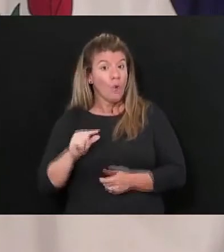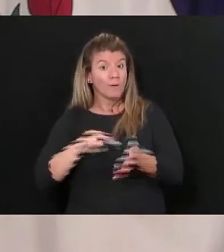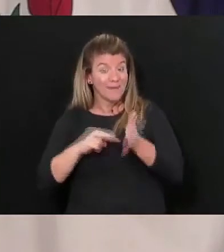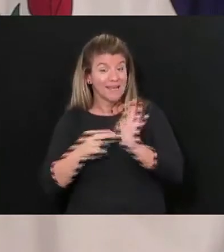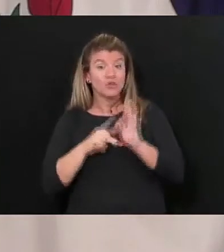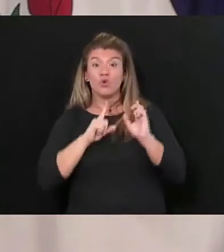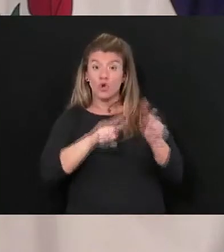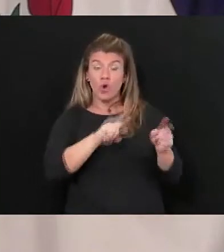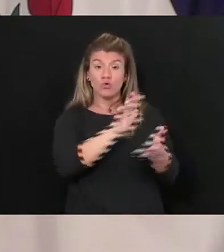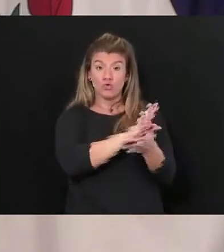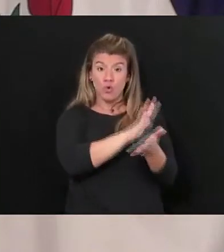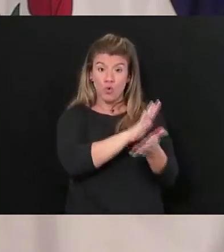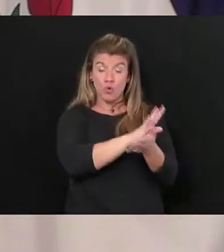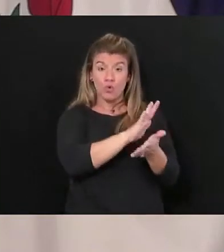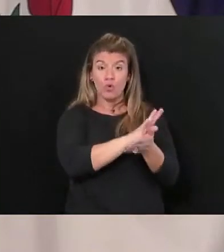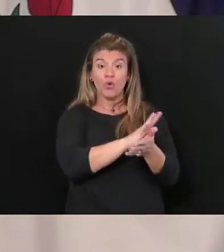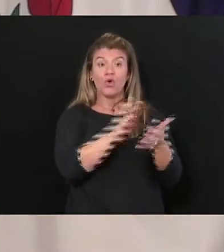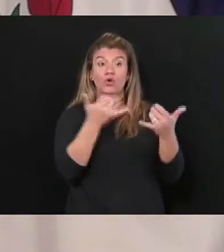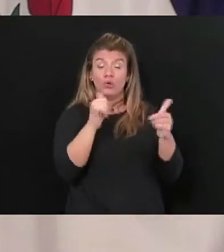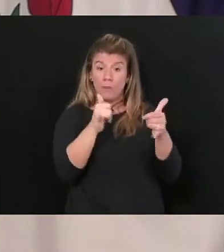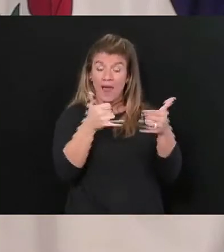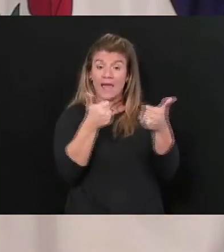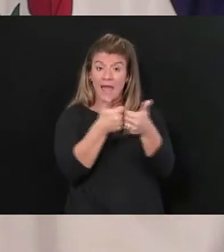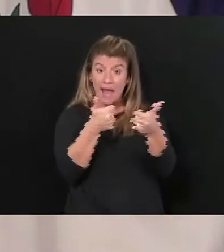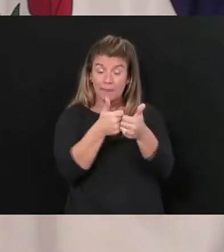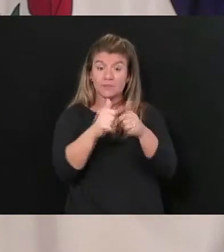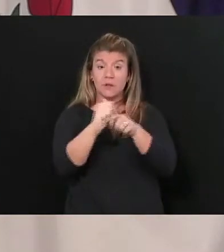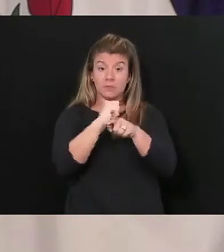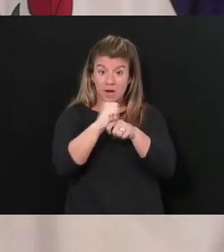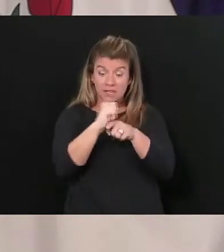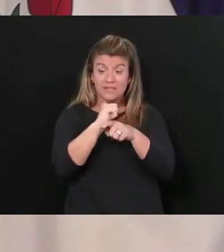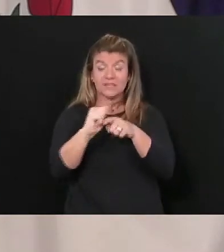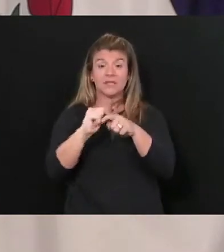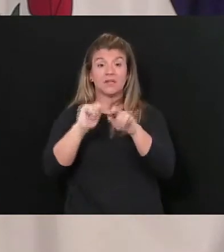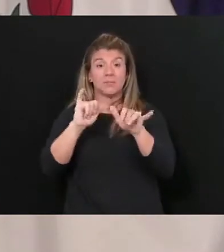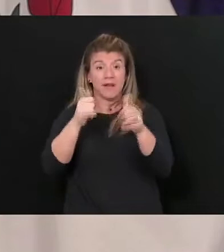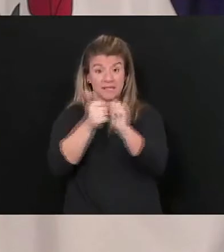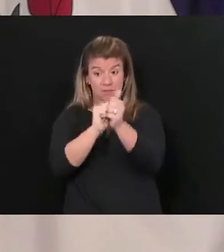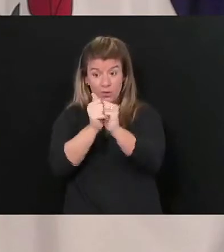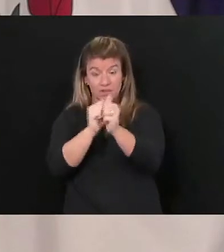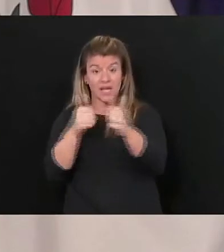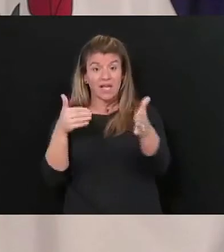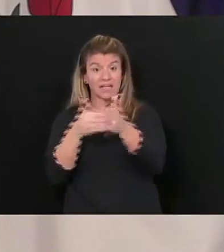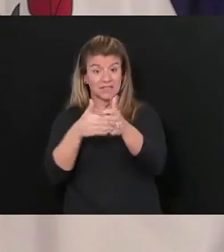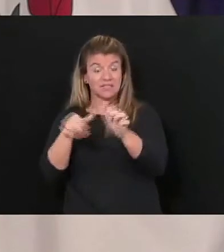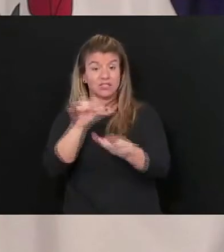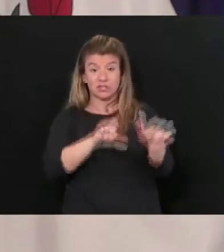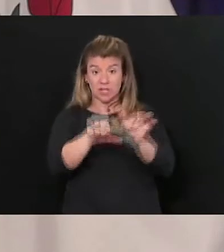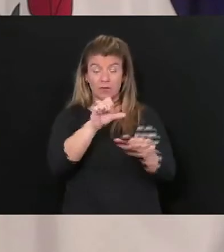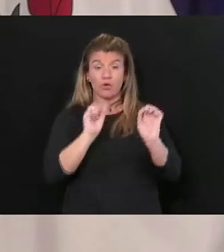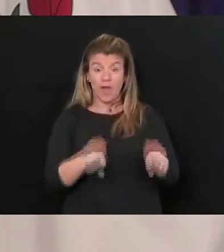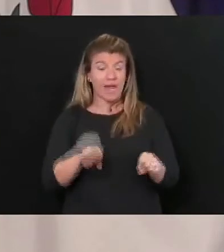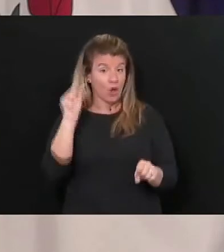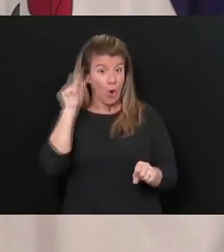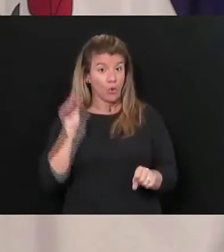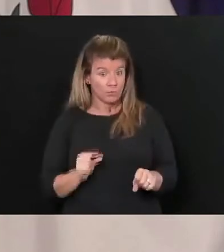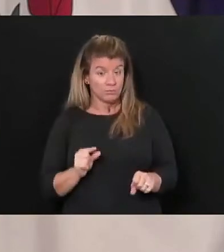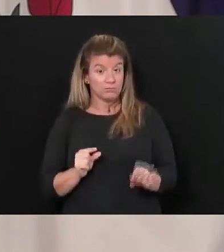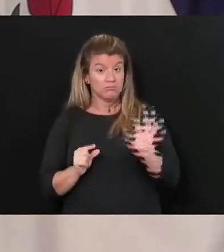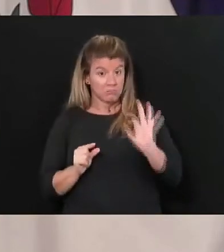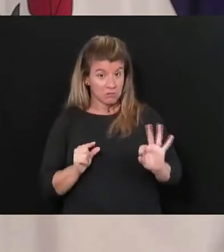they can play extracurricular, they can play competition within the gold counties. They're good to go.